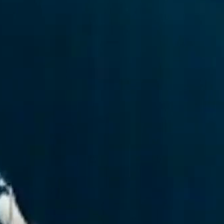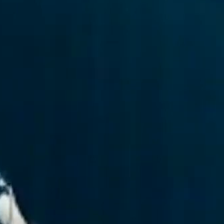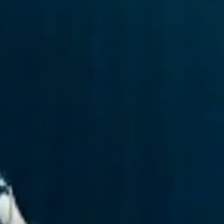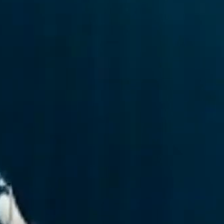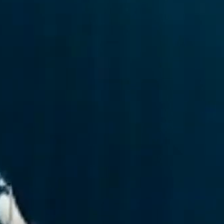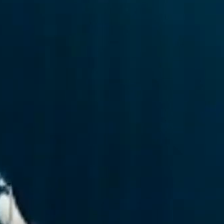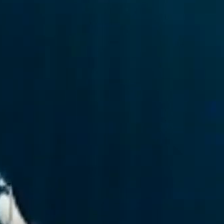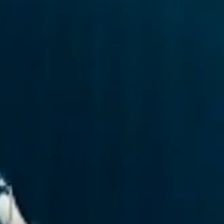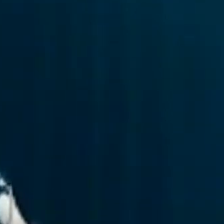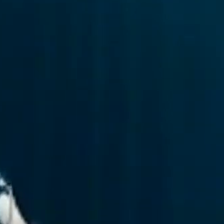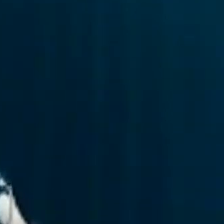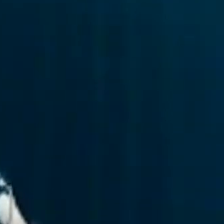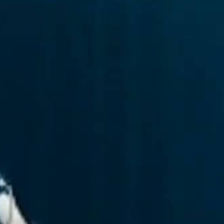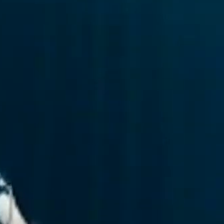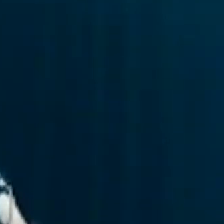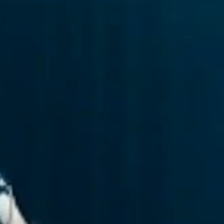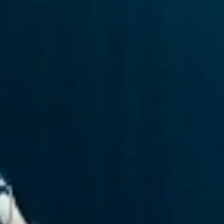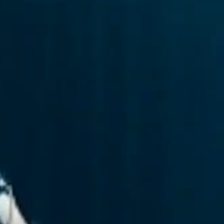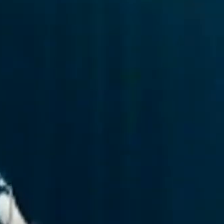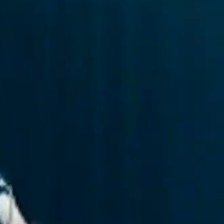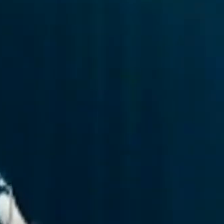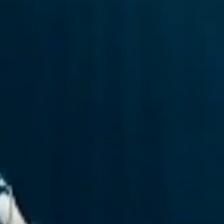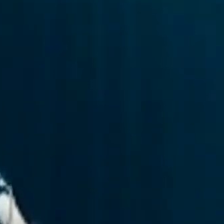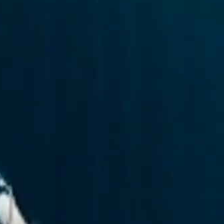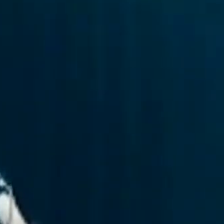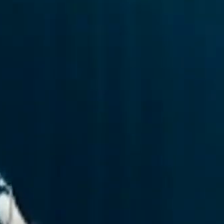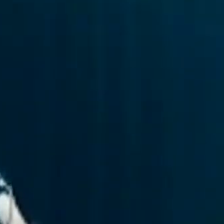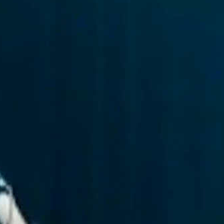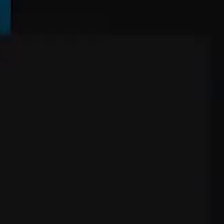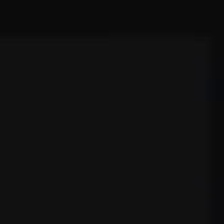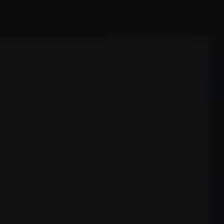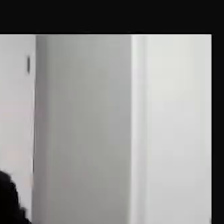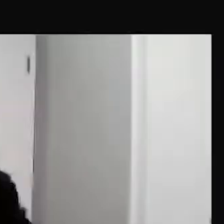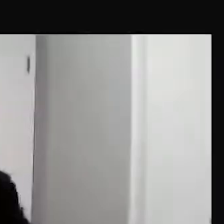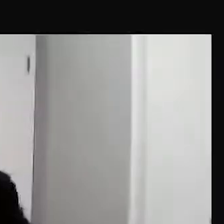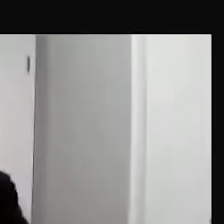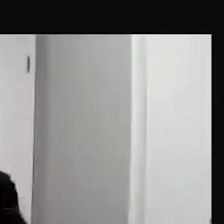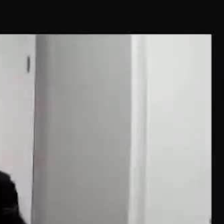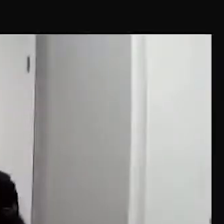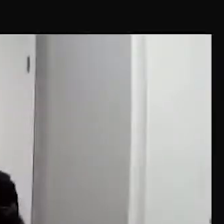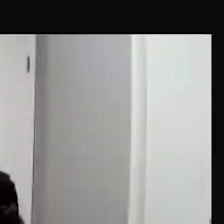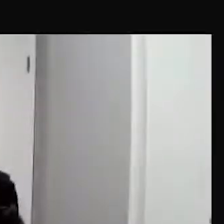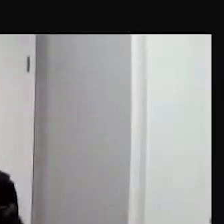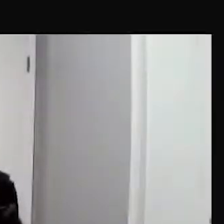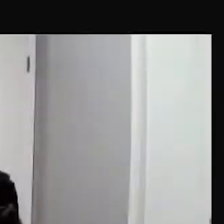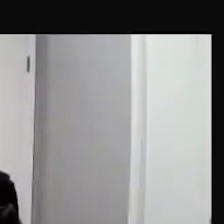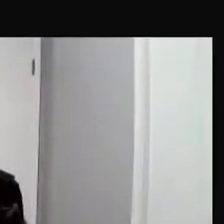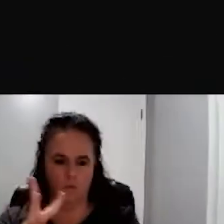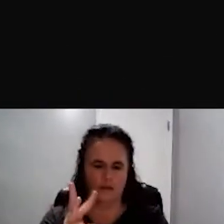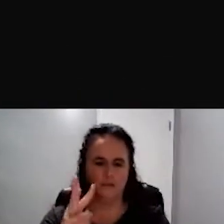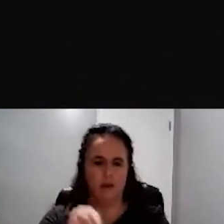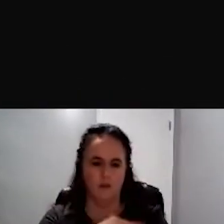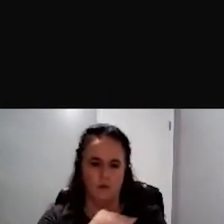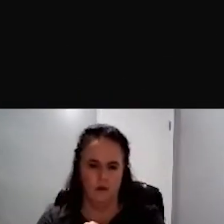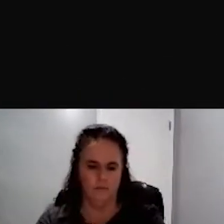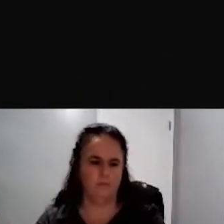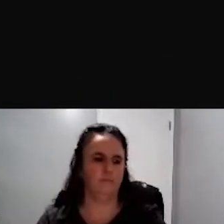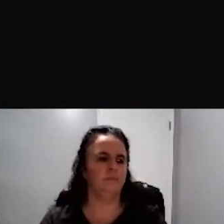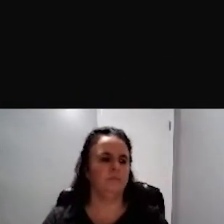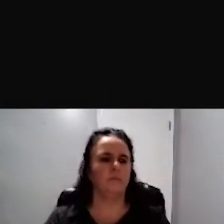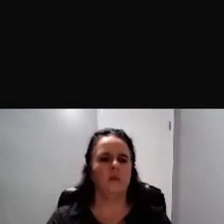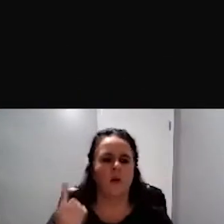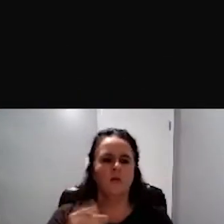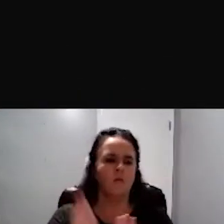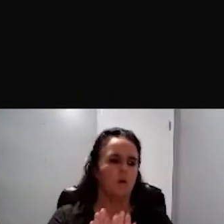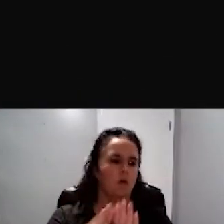Hello, everyone. I am Lucy. I'm the curator here at the Art Gallery of Southwestern Manitoba. And as always, I'd like to open